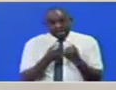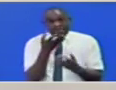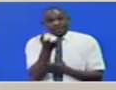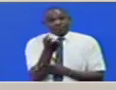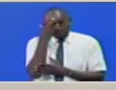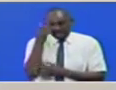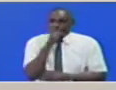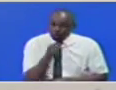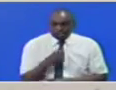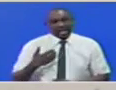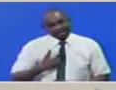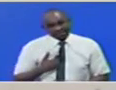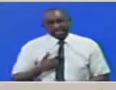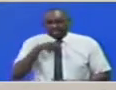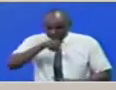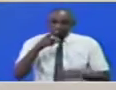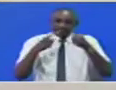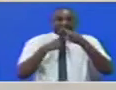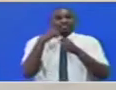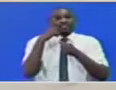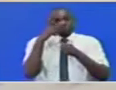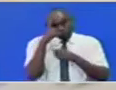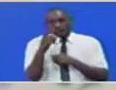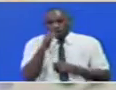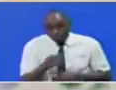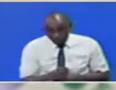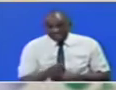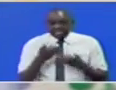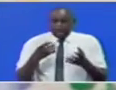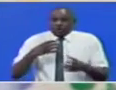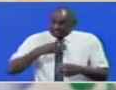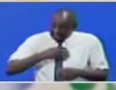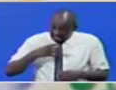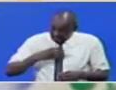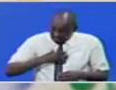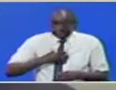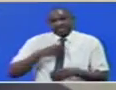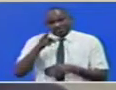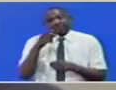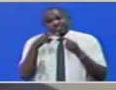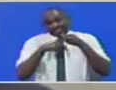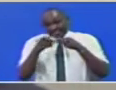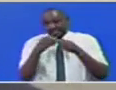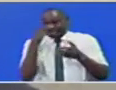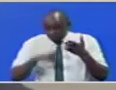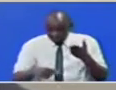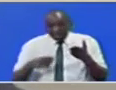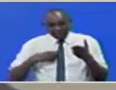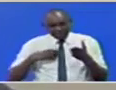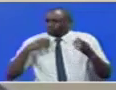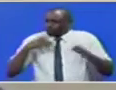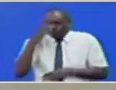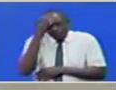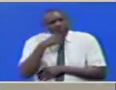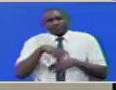his age. Although Ng’ang’a is 61 years old, which is above the retirement age of 60, his early exit still remains a mystery. Ng’ang’a,